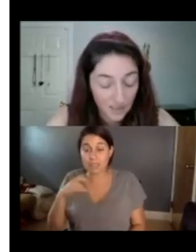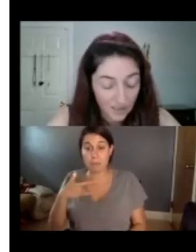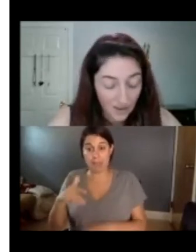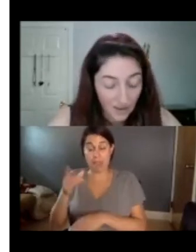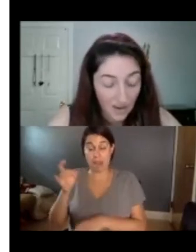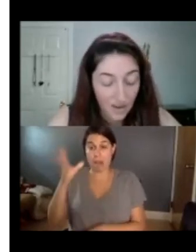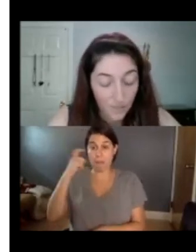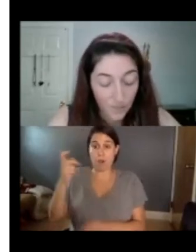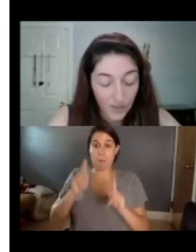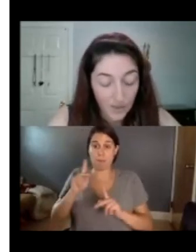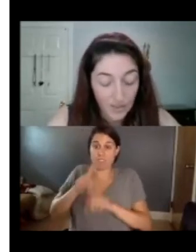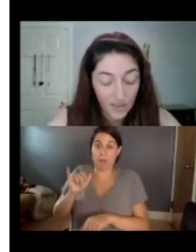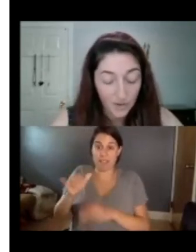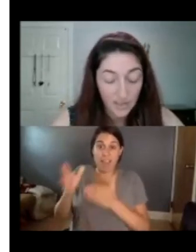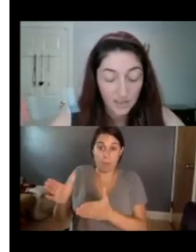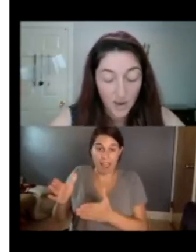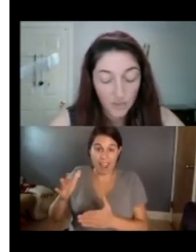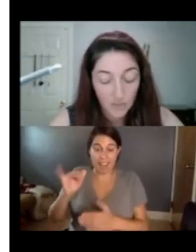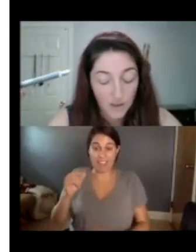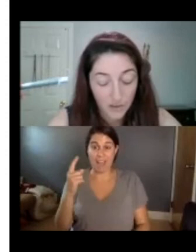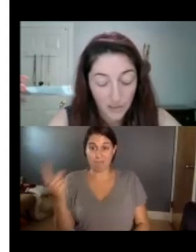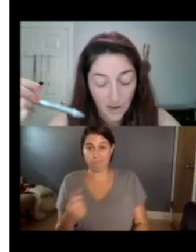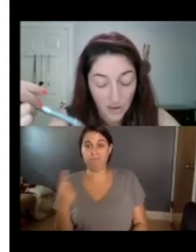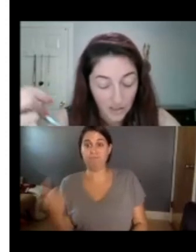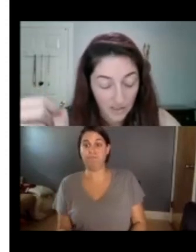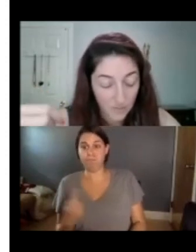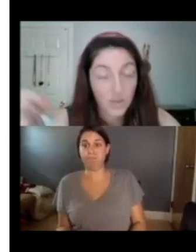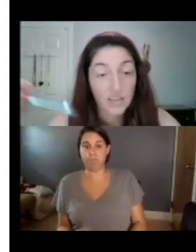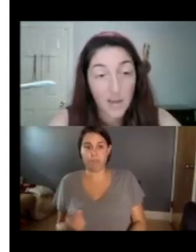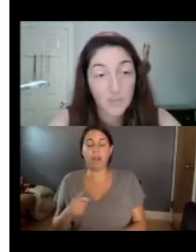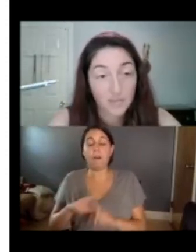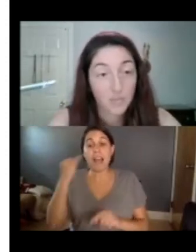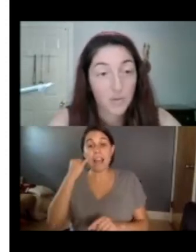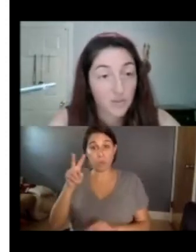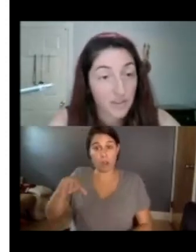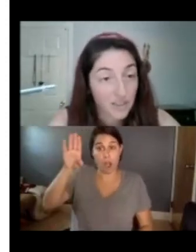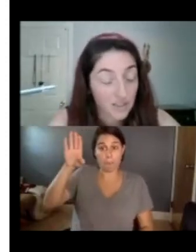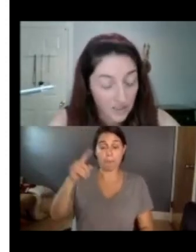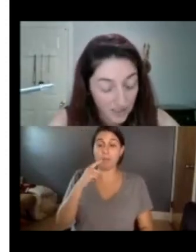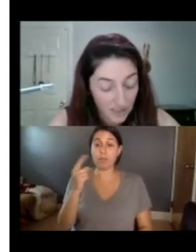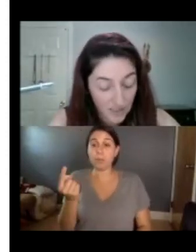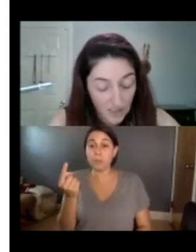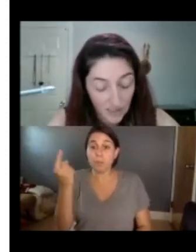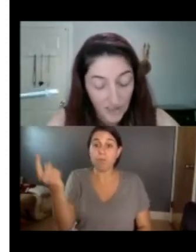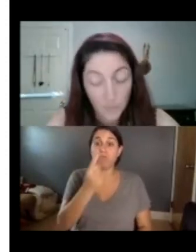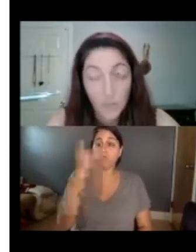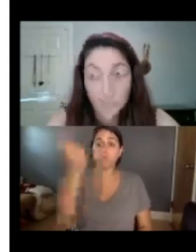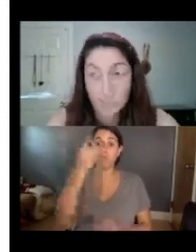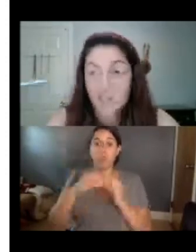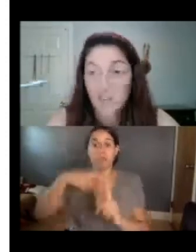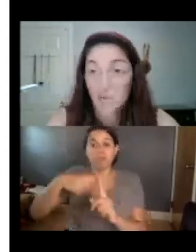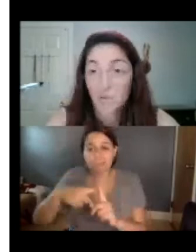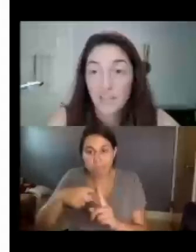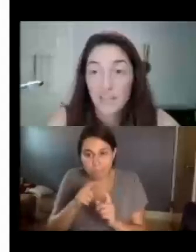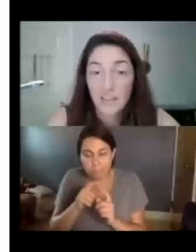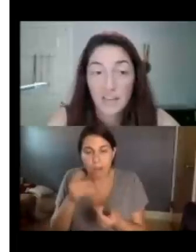nightmares. But then going into the upward spiral are more adaptive emotion regulation skills like awareness